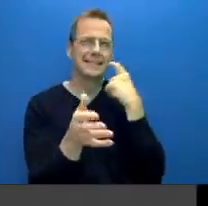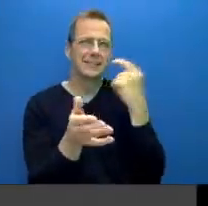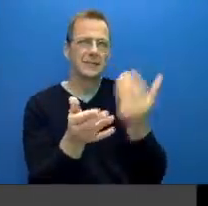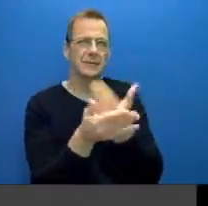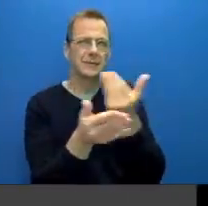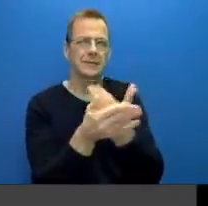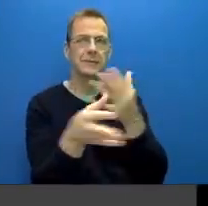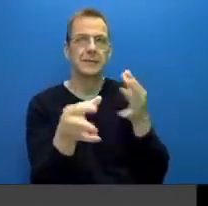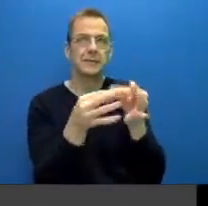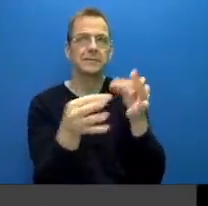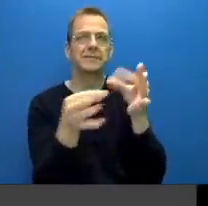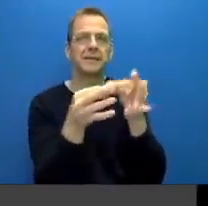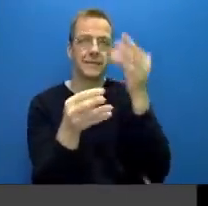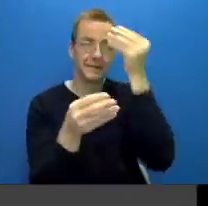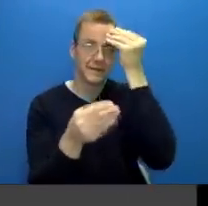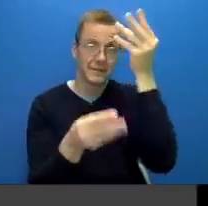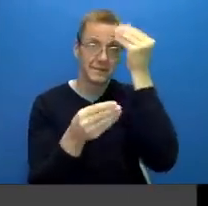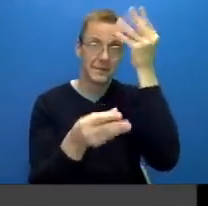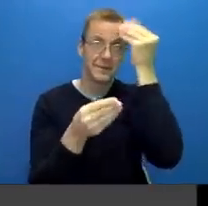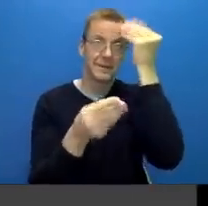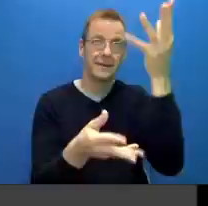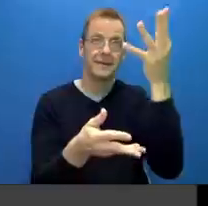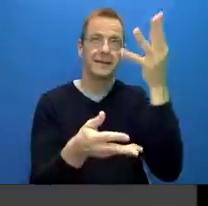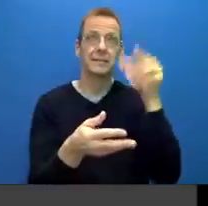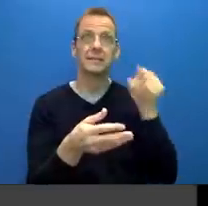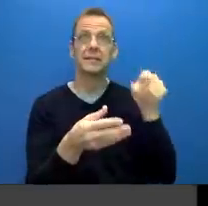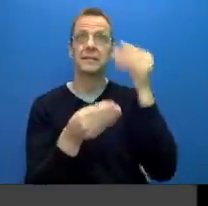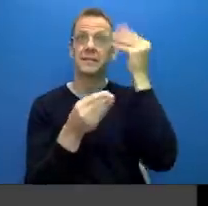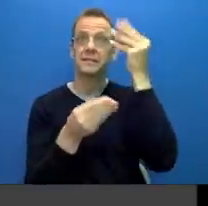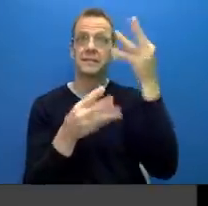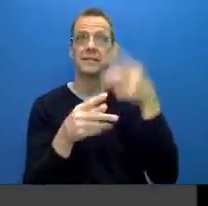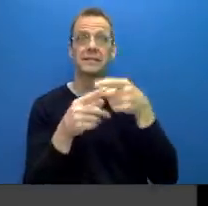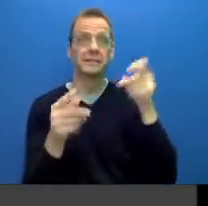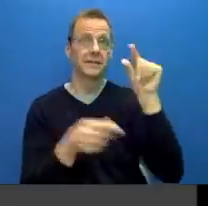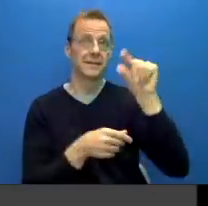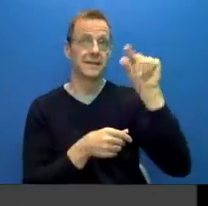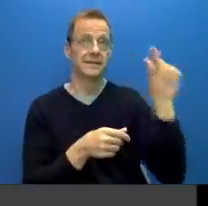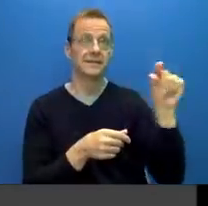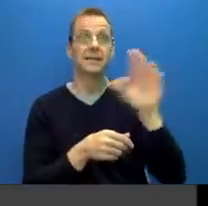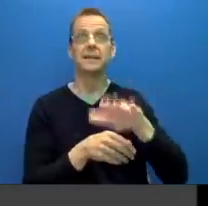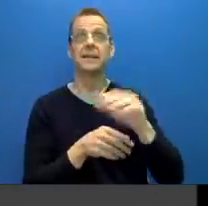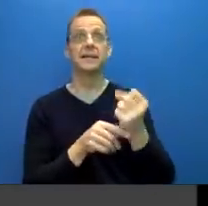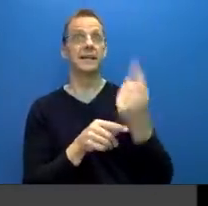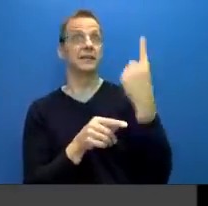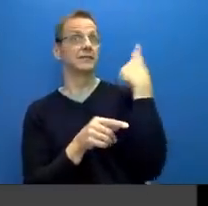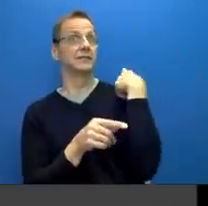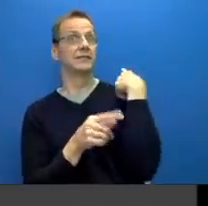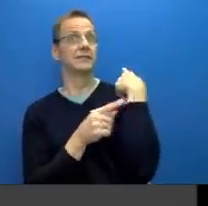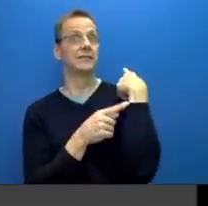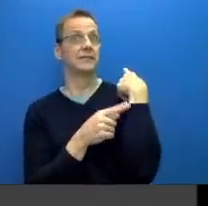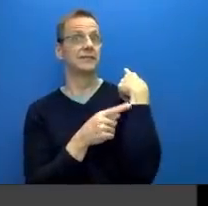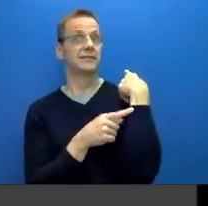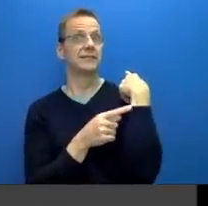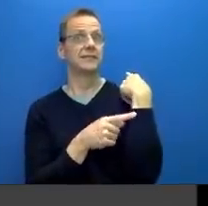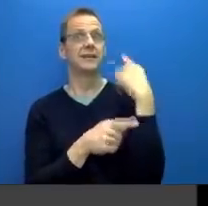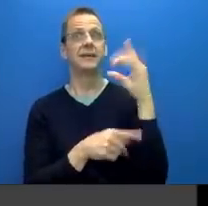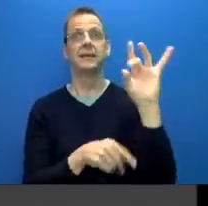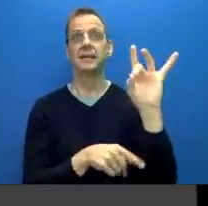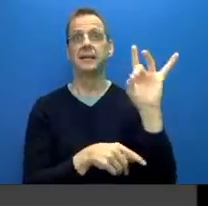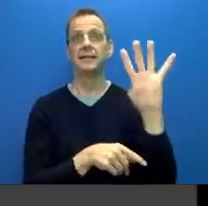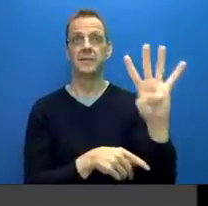as the government is releasing the data. So yesterday, government reported 84 active cases in infants